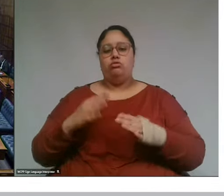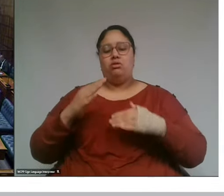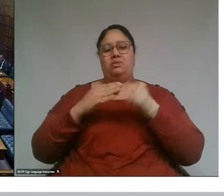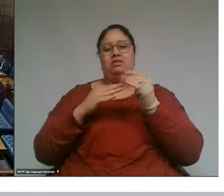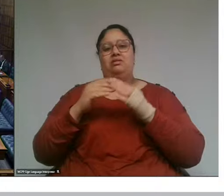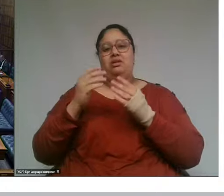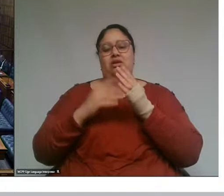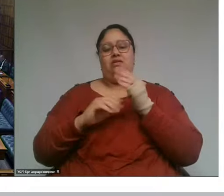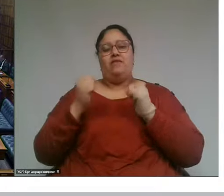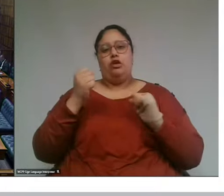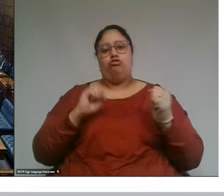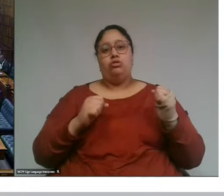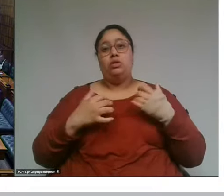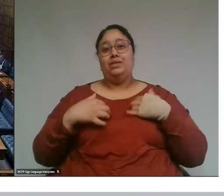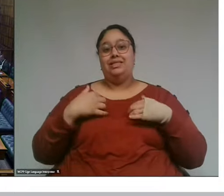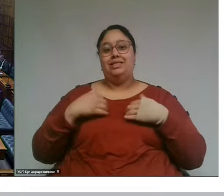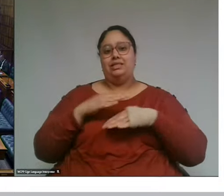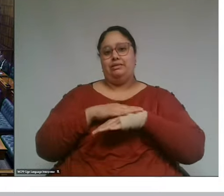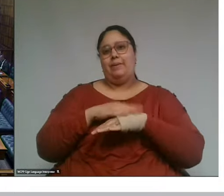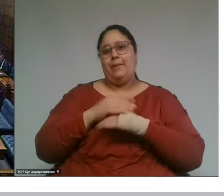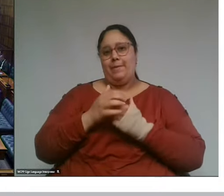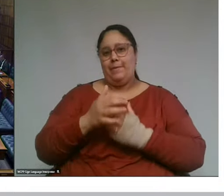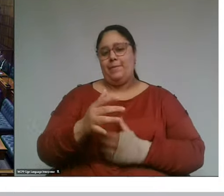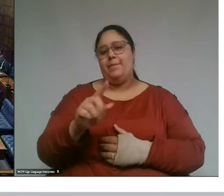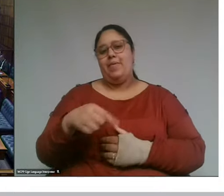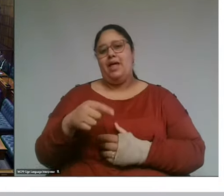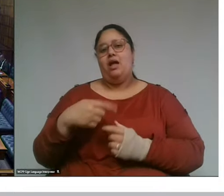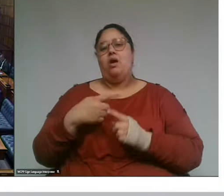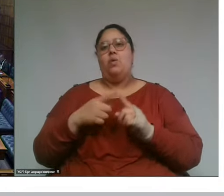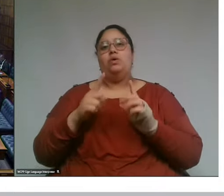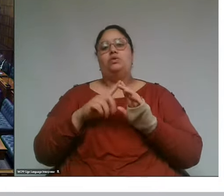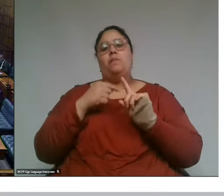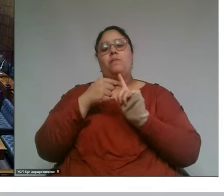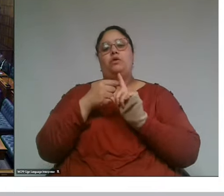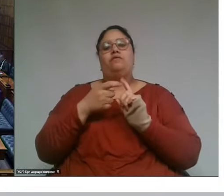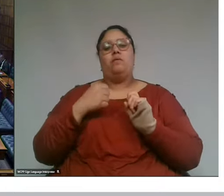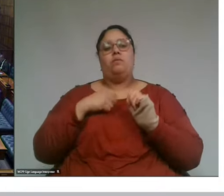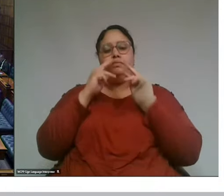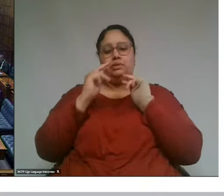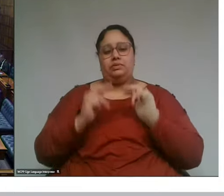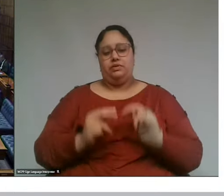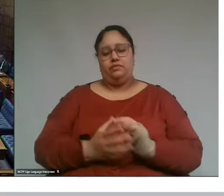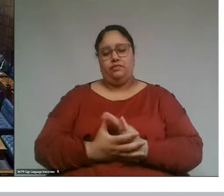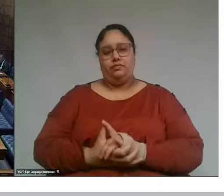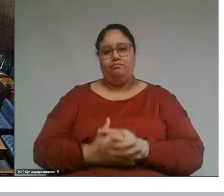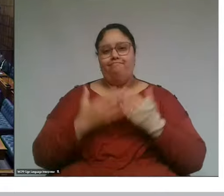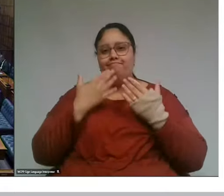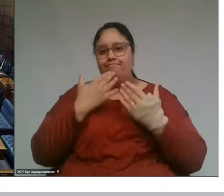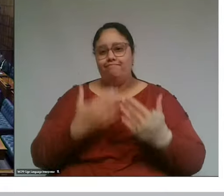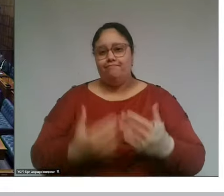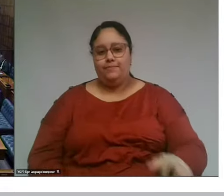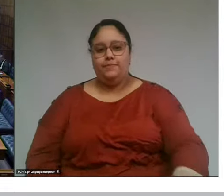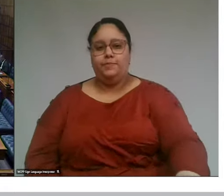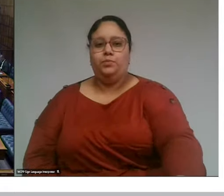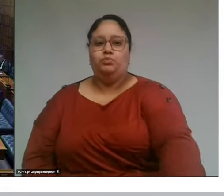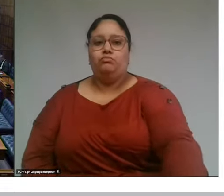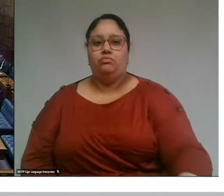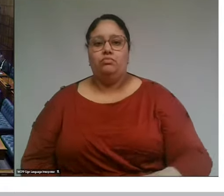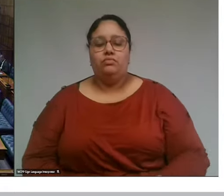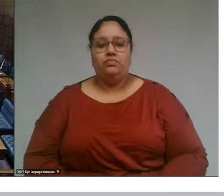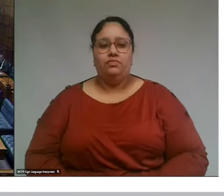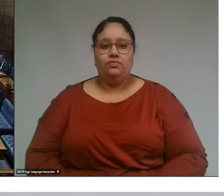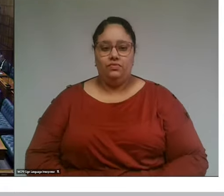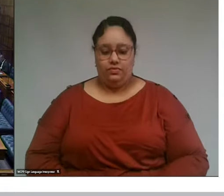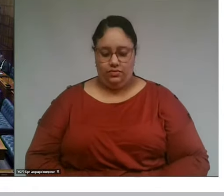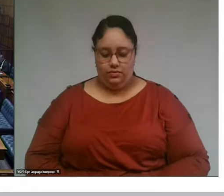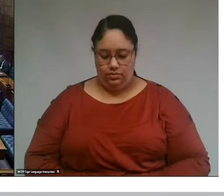factories so exciting times and very positive uh from our perspective thank you thank you that is indeed